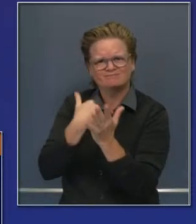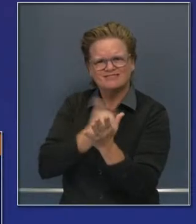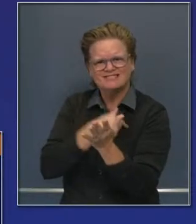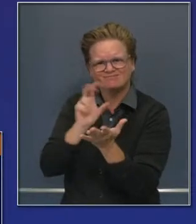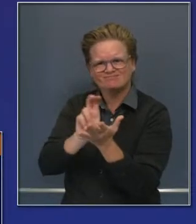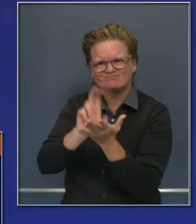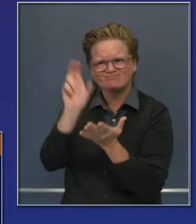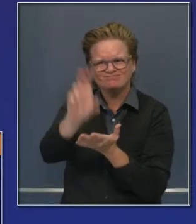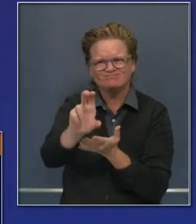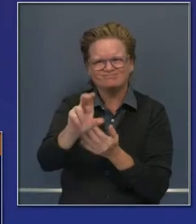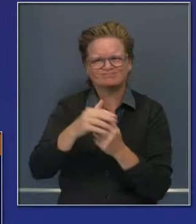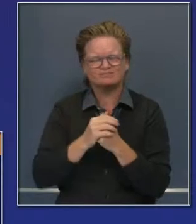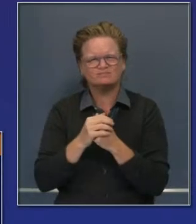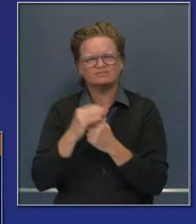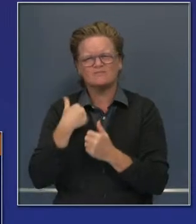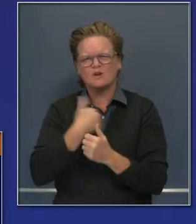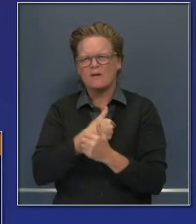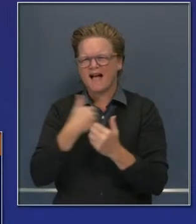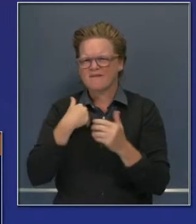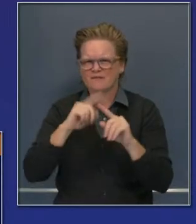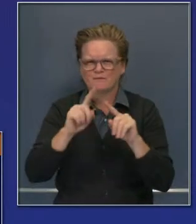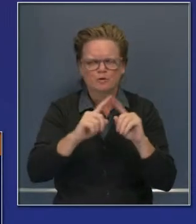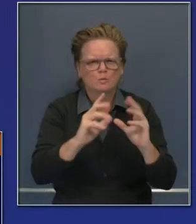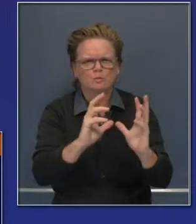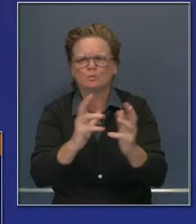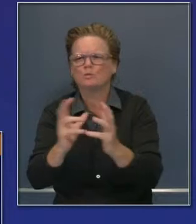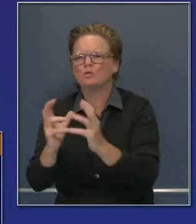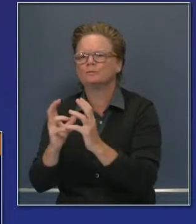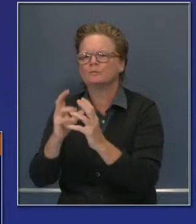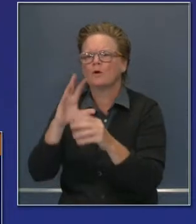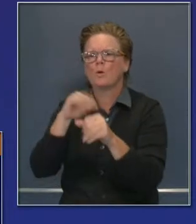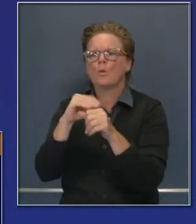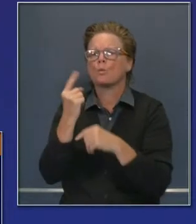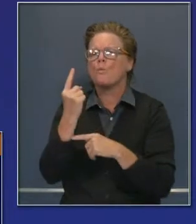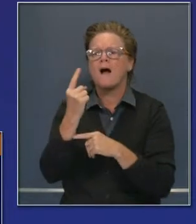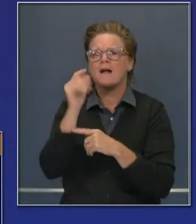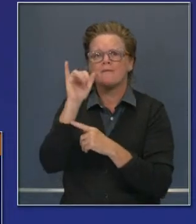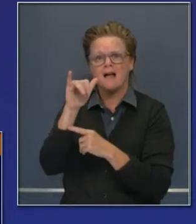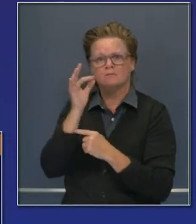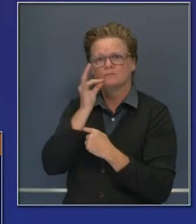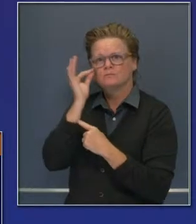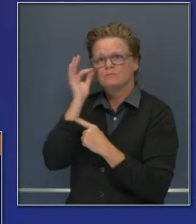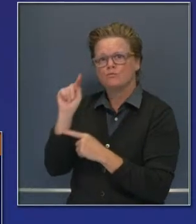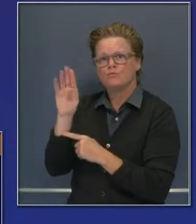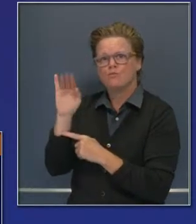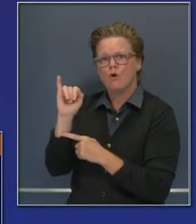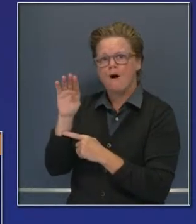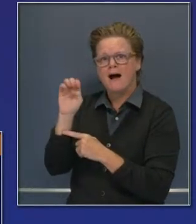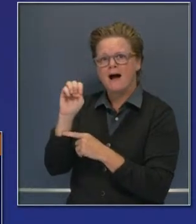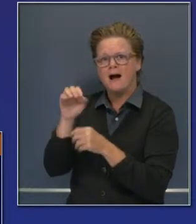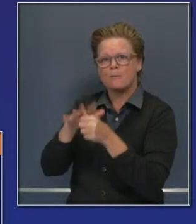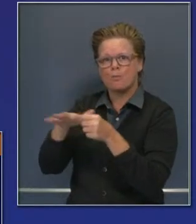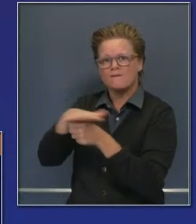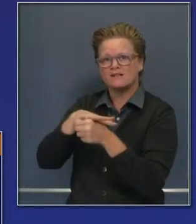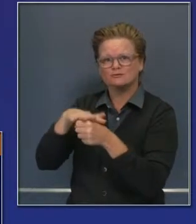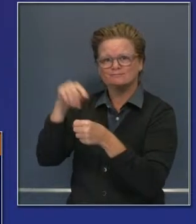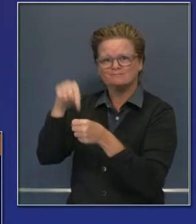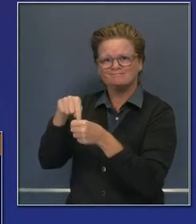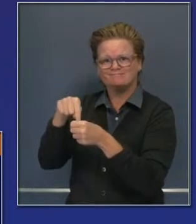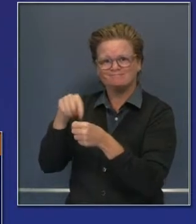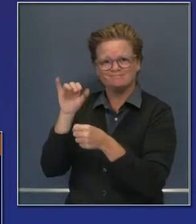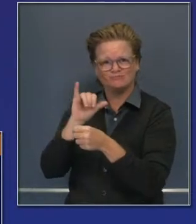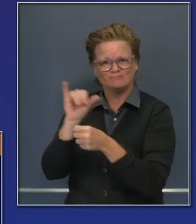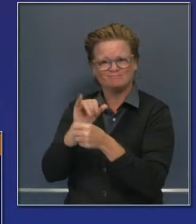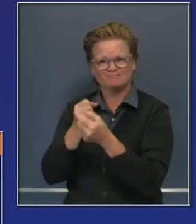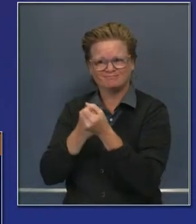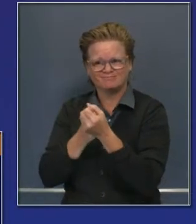that are getting this now second tranche of awards. We have those reflected here